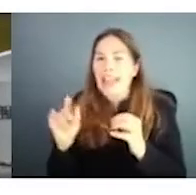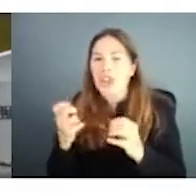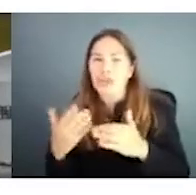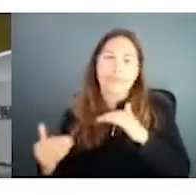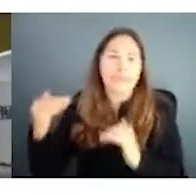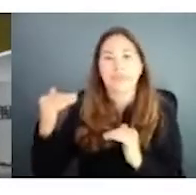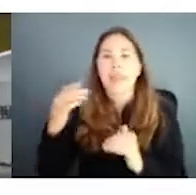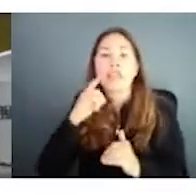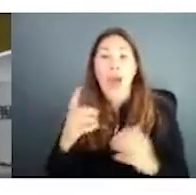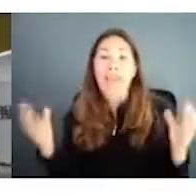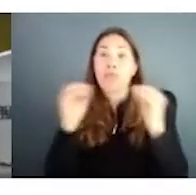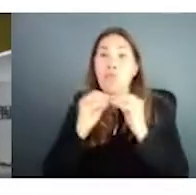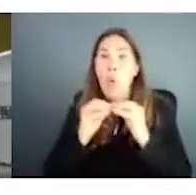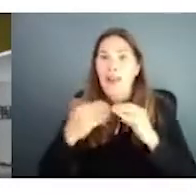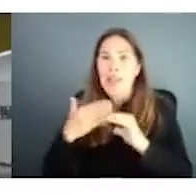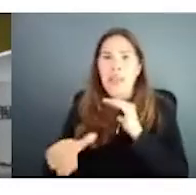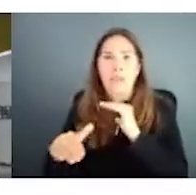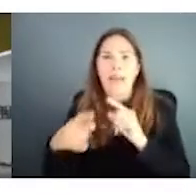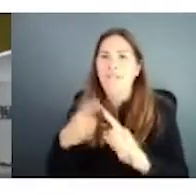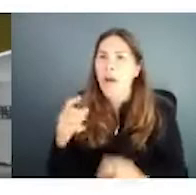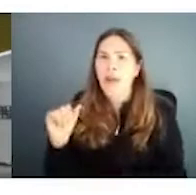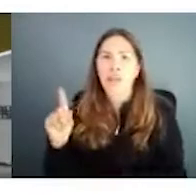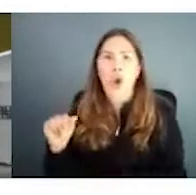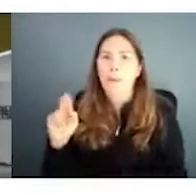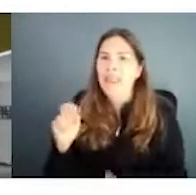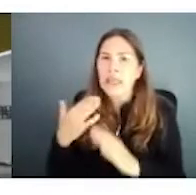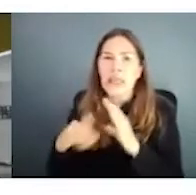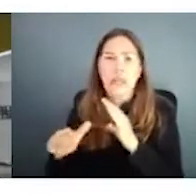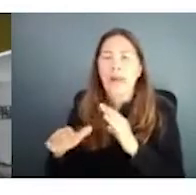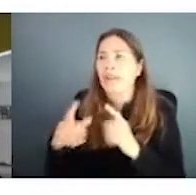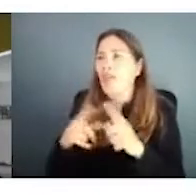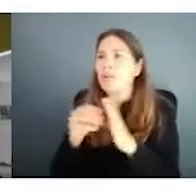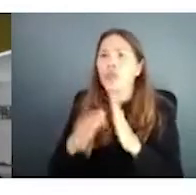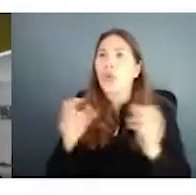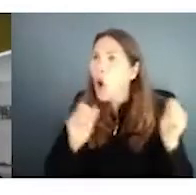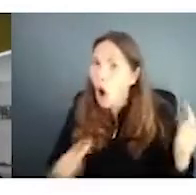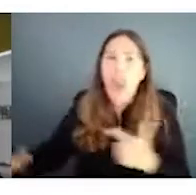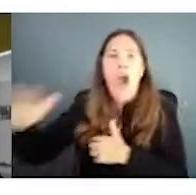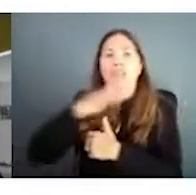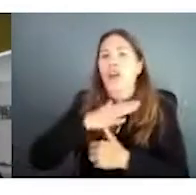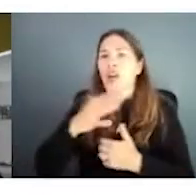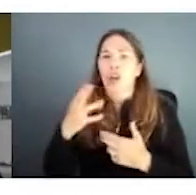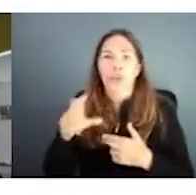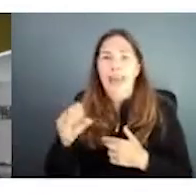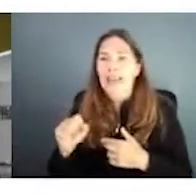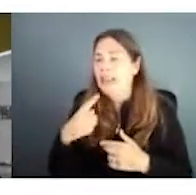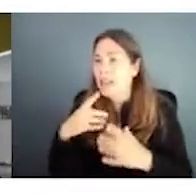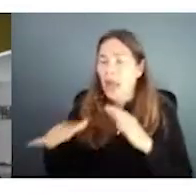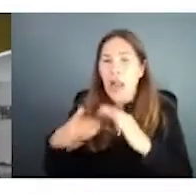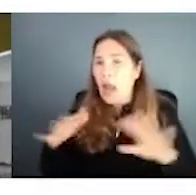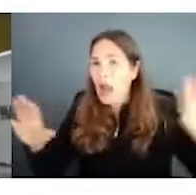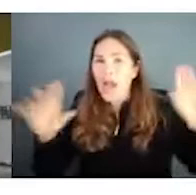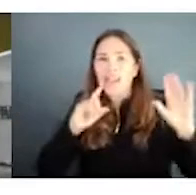Adobe Video from students who are all over the country taking all sorts of majors, but they email back and say this is